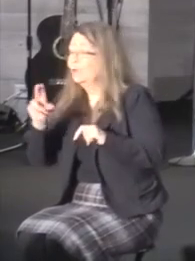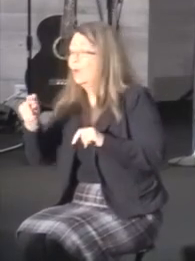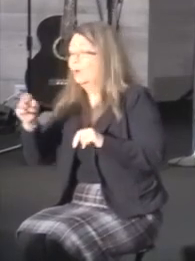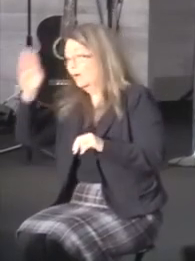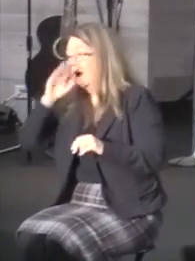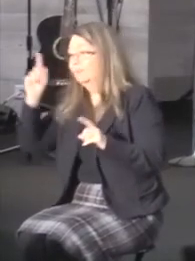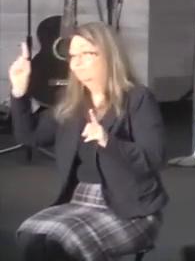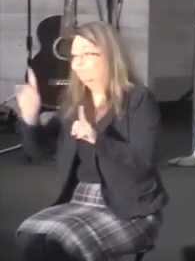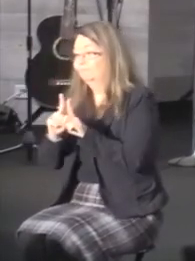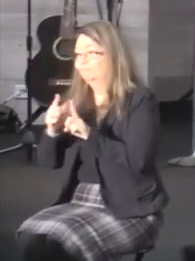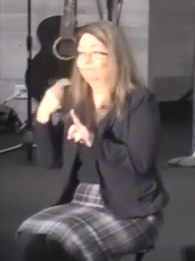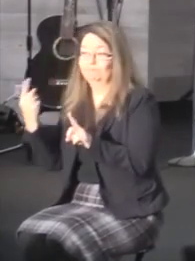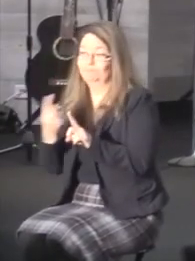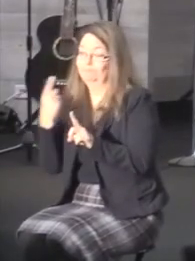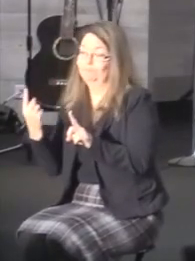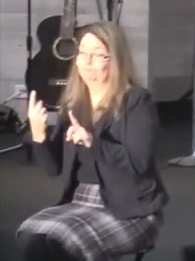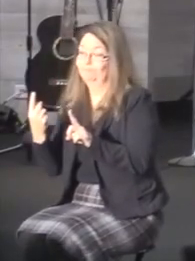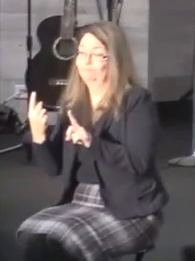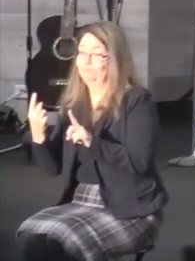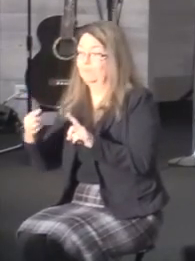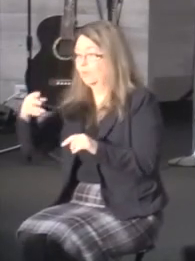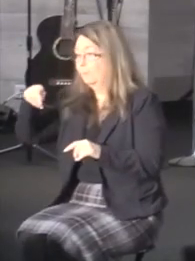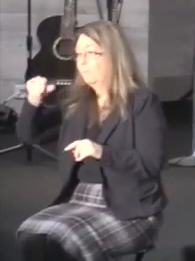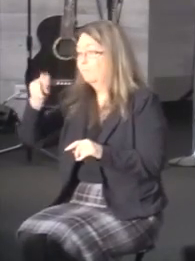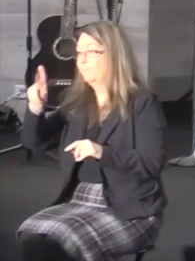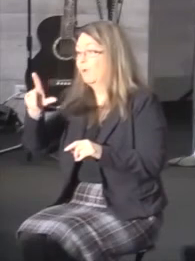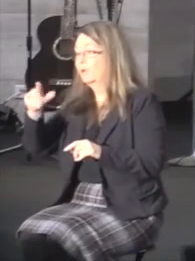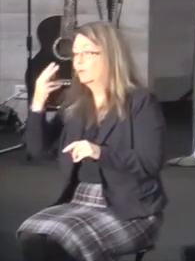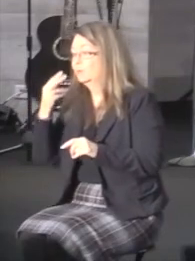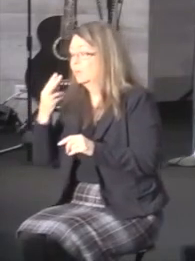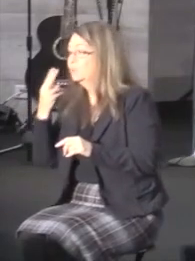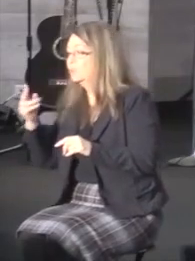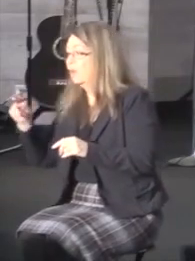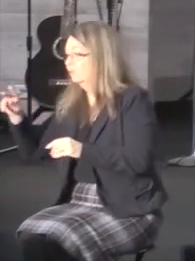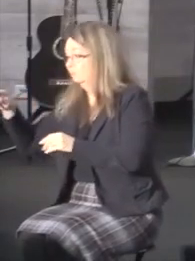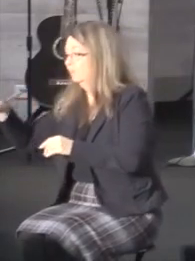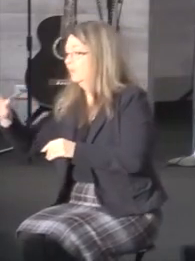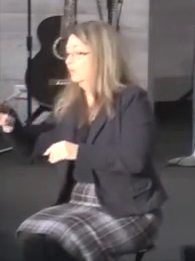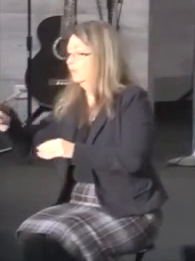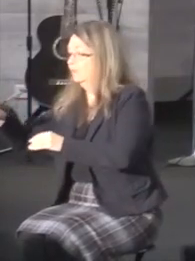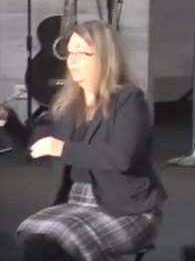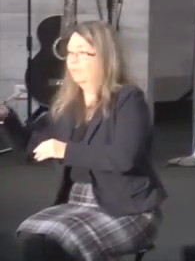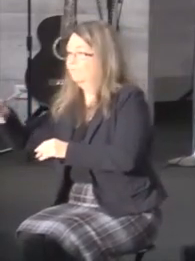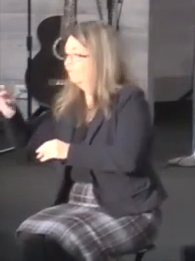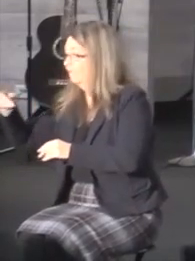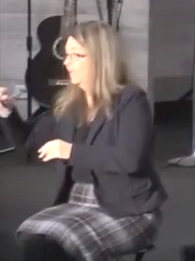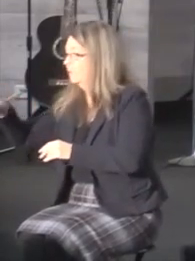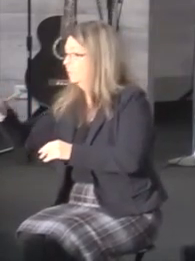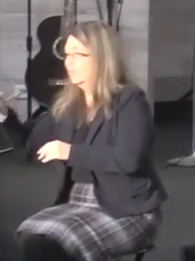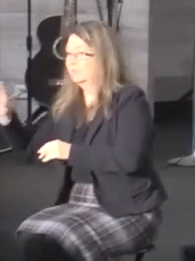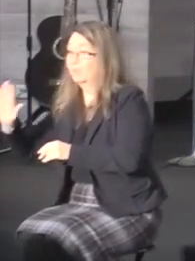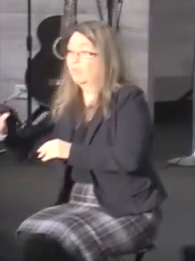with us all the time. Now, Paul saw this generosity in the Philippians as evidence that God was at work in their lives. And for a moment this morning, I'd like for